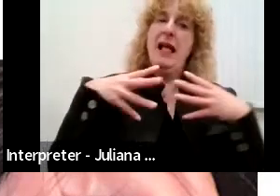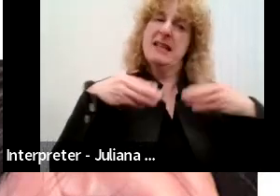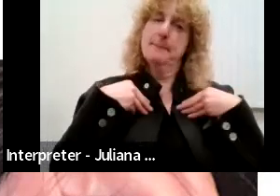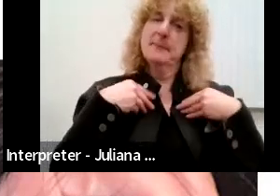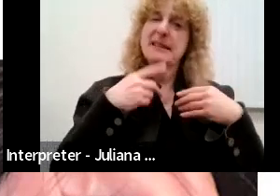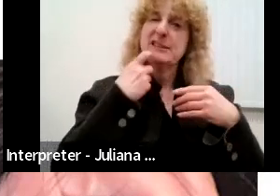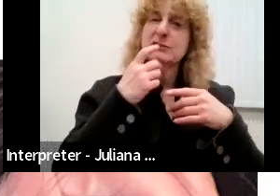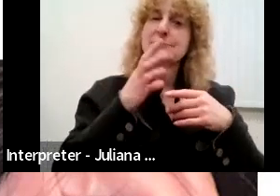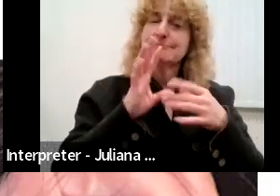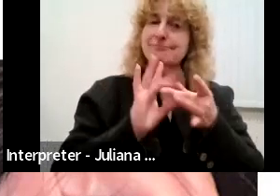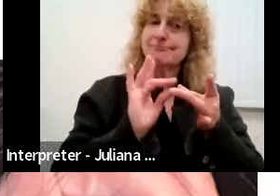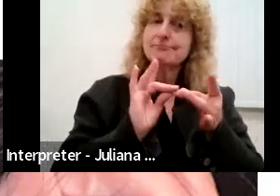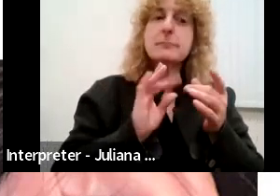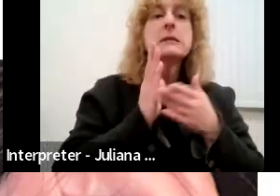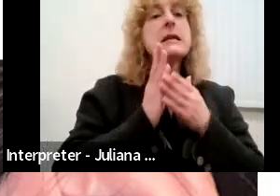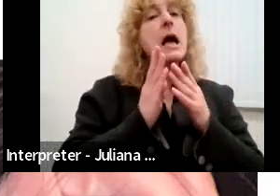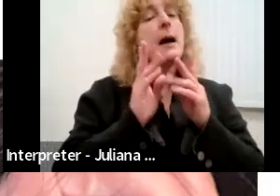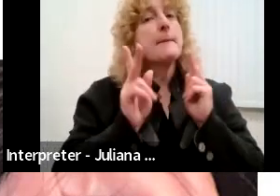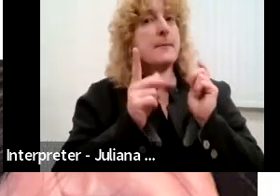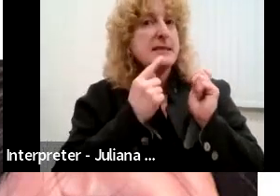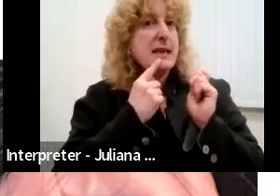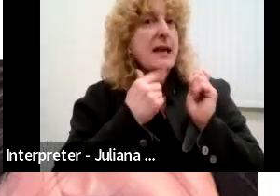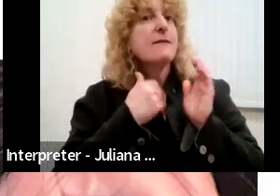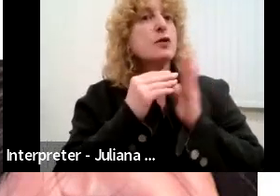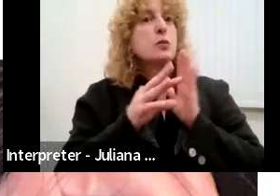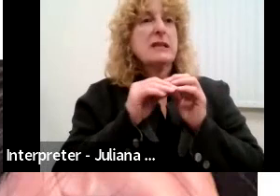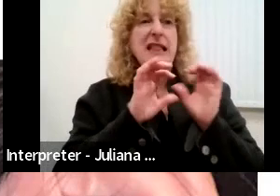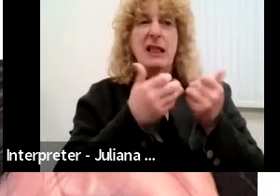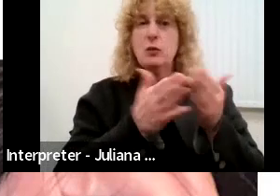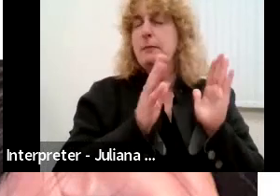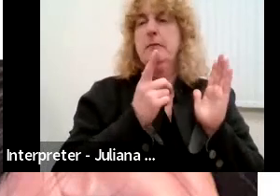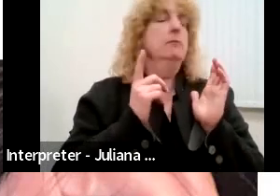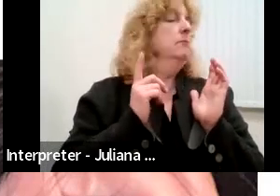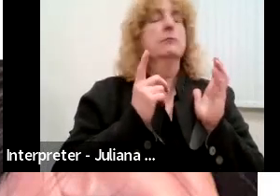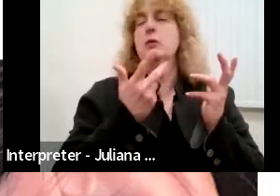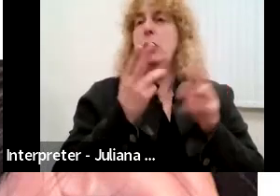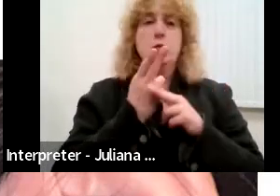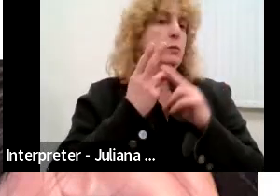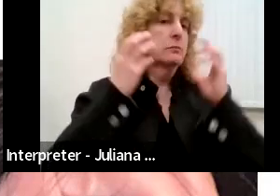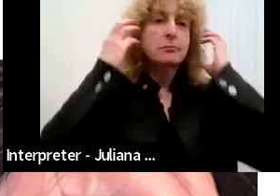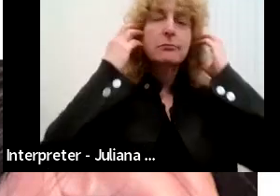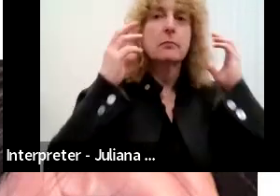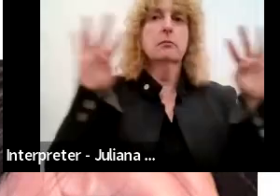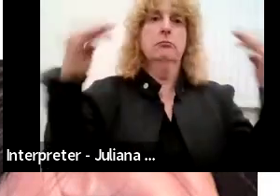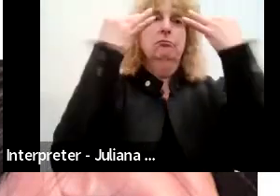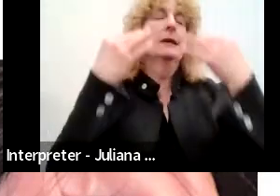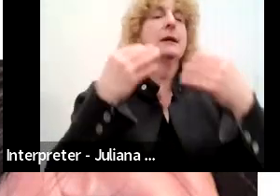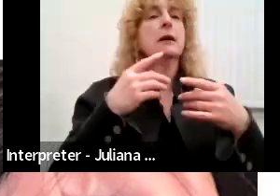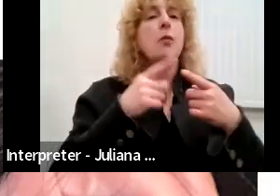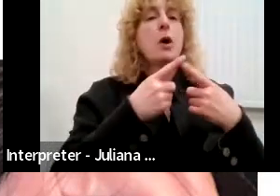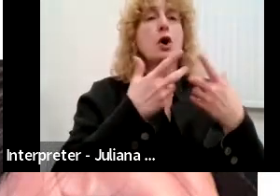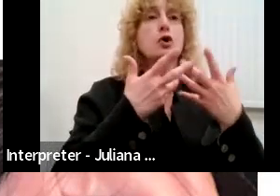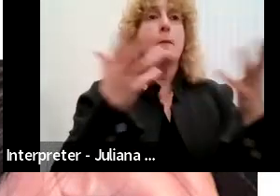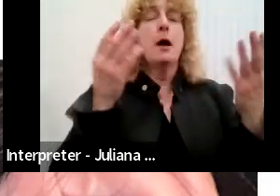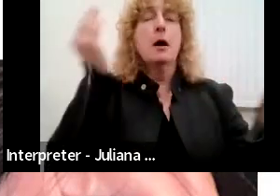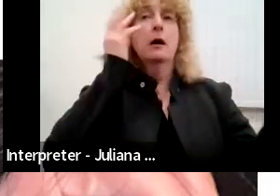people tell us that there are students in the classroom that don't want to use those headphones when they are having a sensory overload